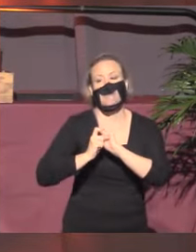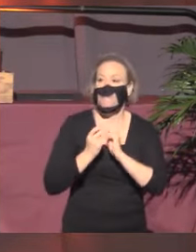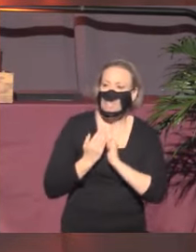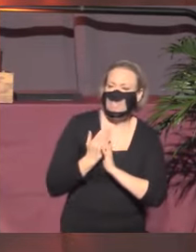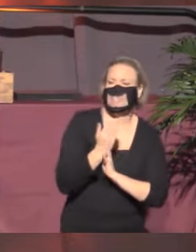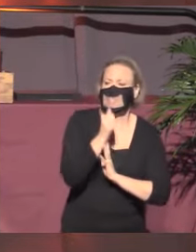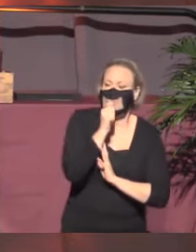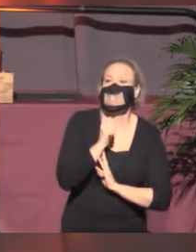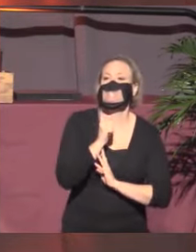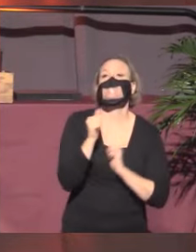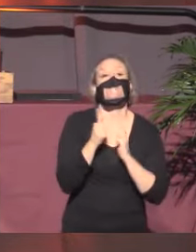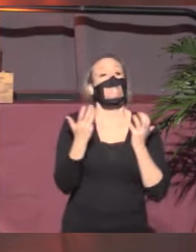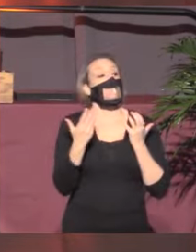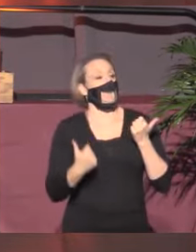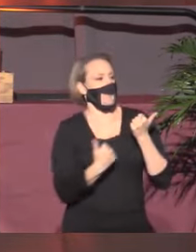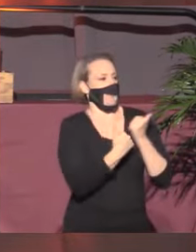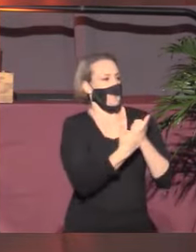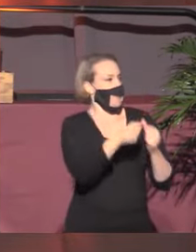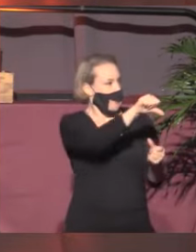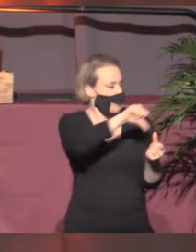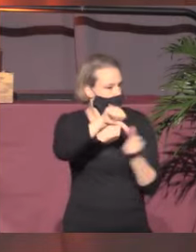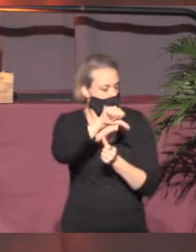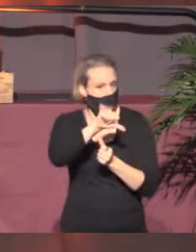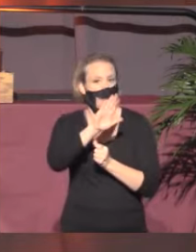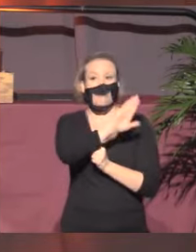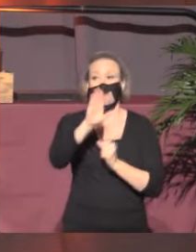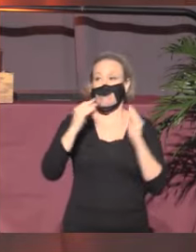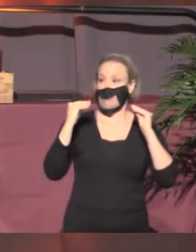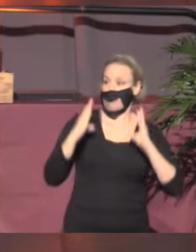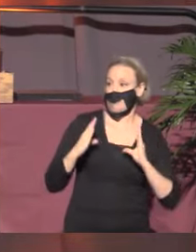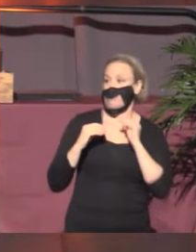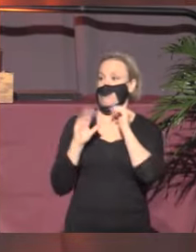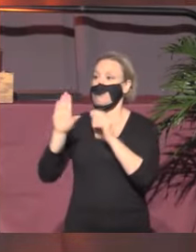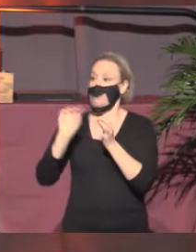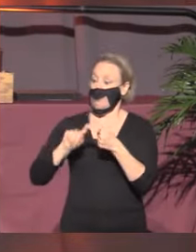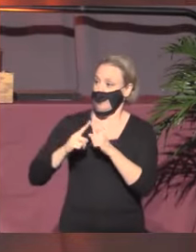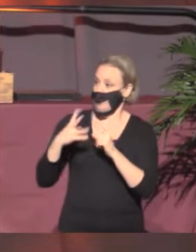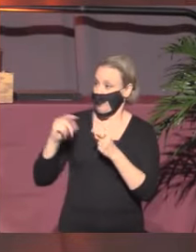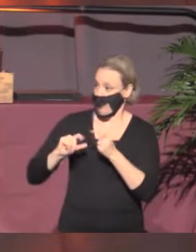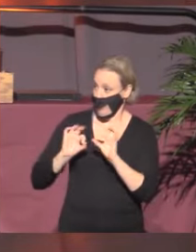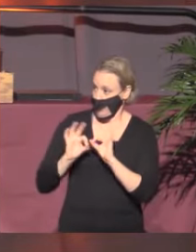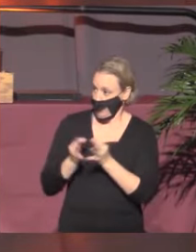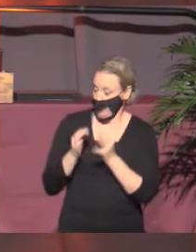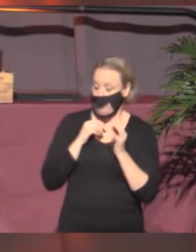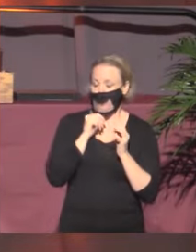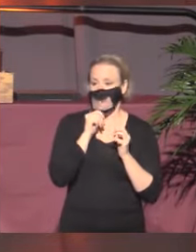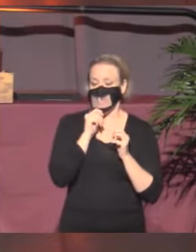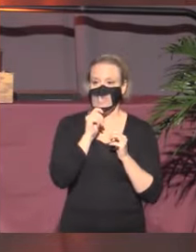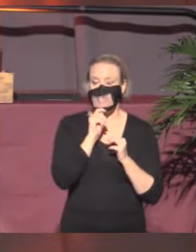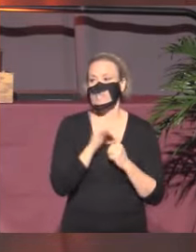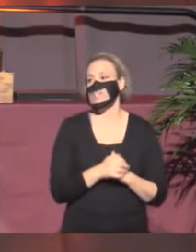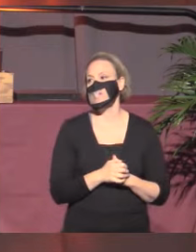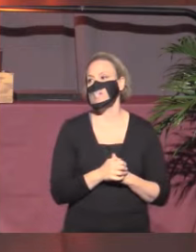with the support of your peers, your faculty, your friends, and family. Getting